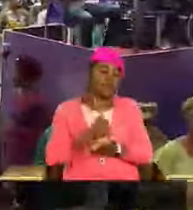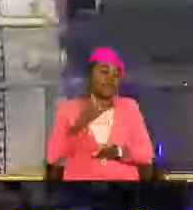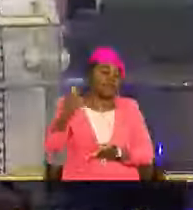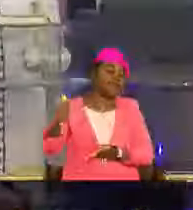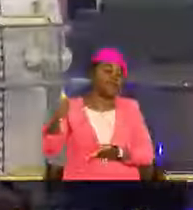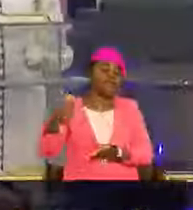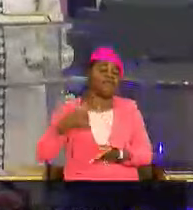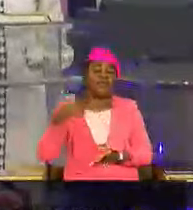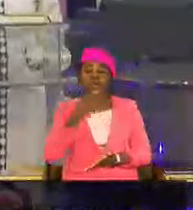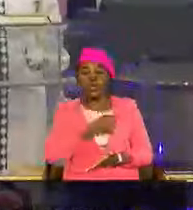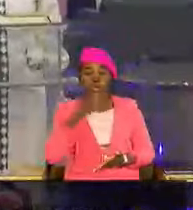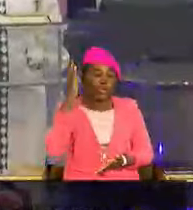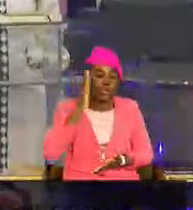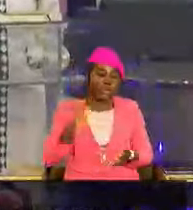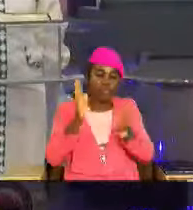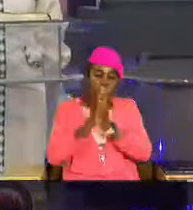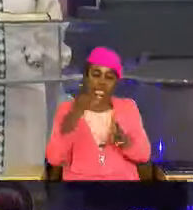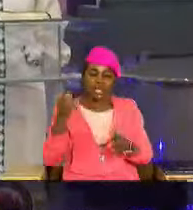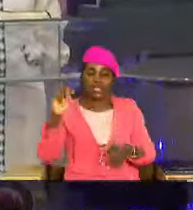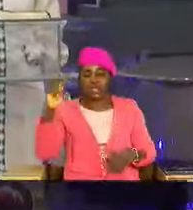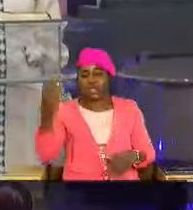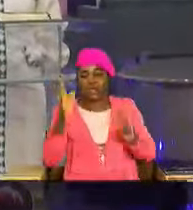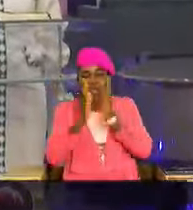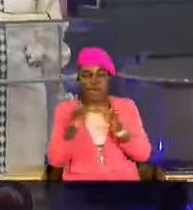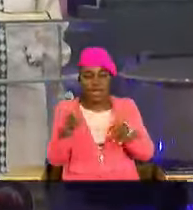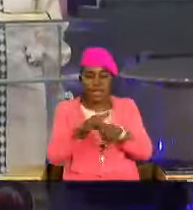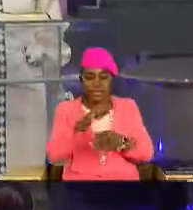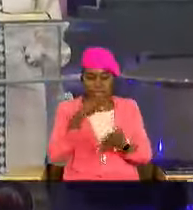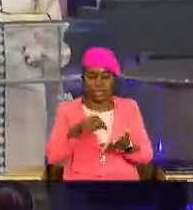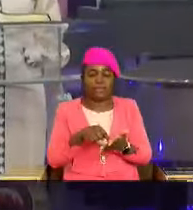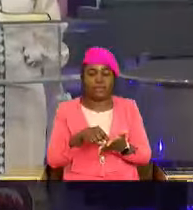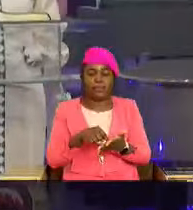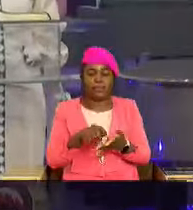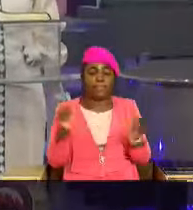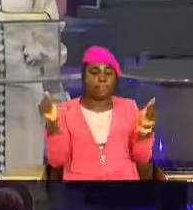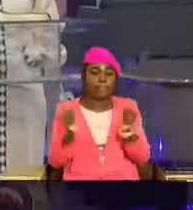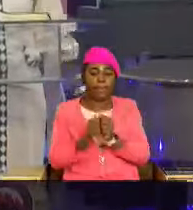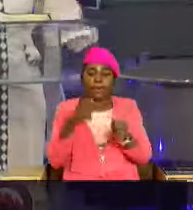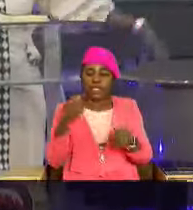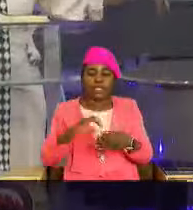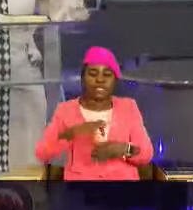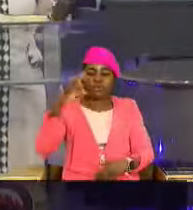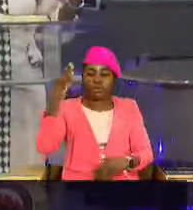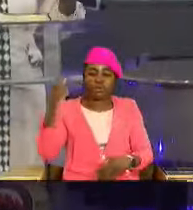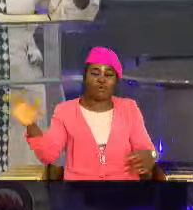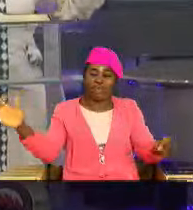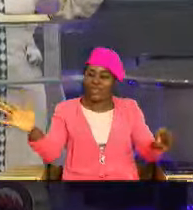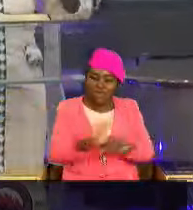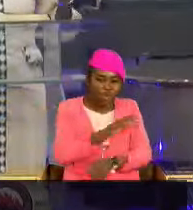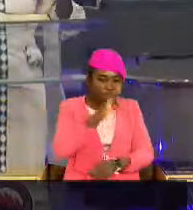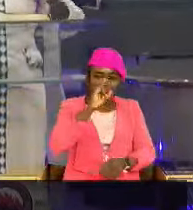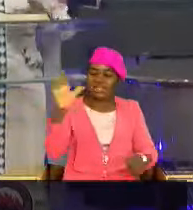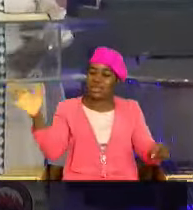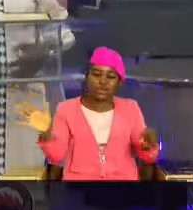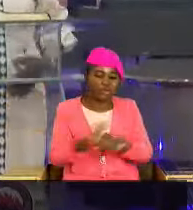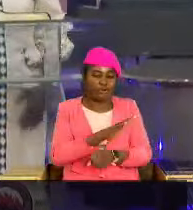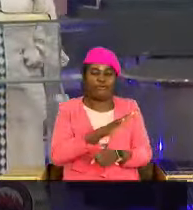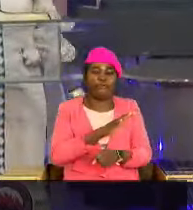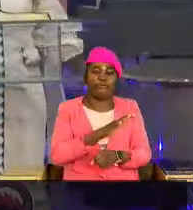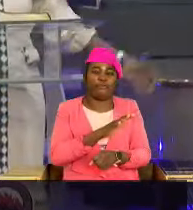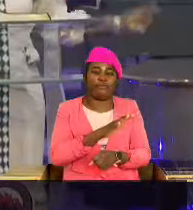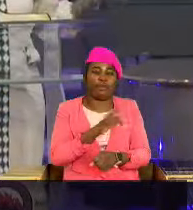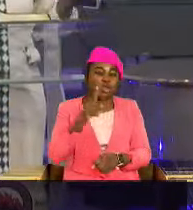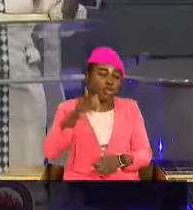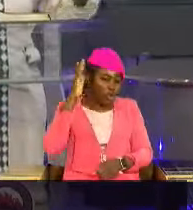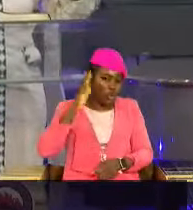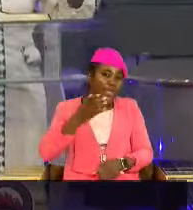we're going to pray the second one like this with the spirit of enough is enough we shout this